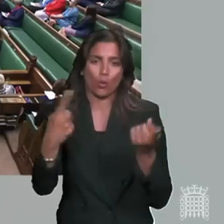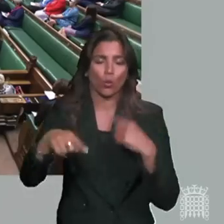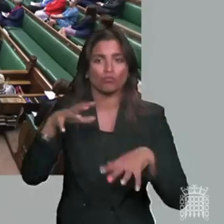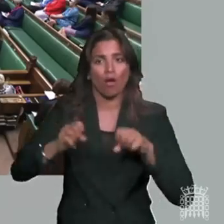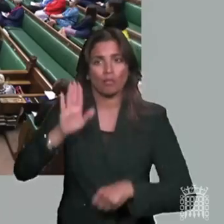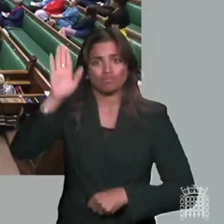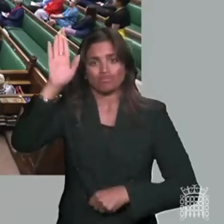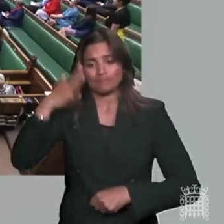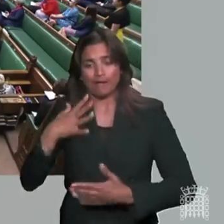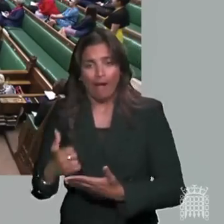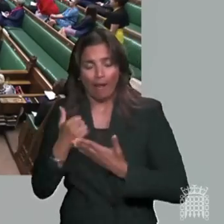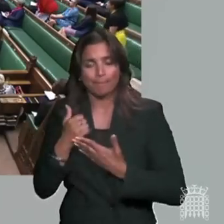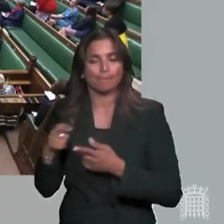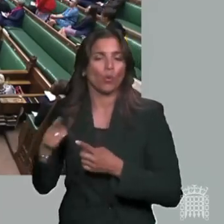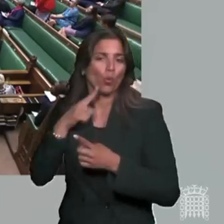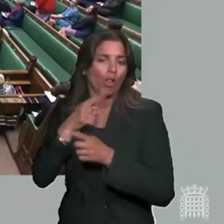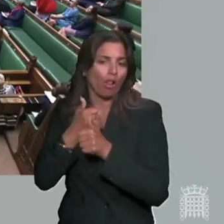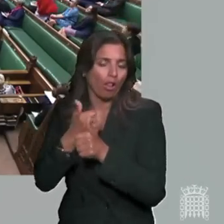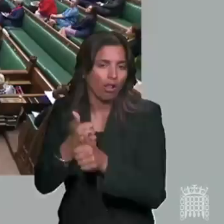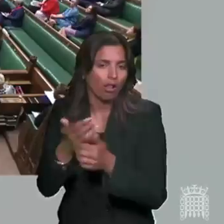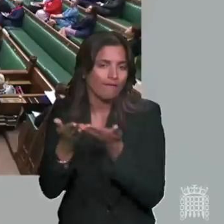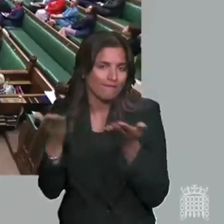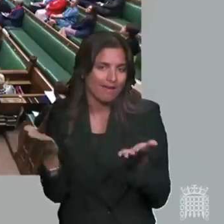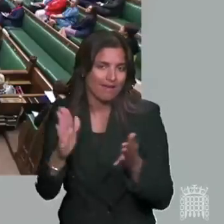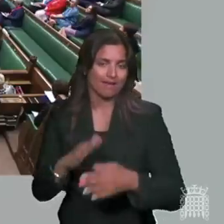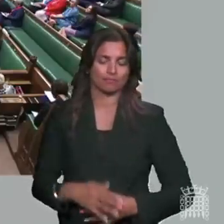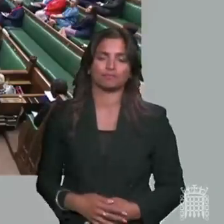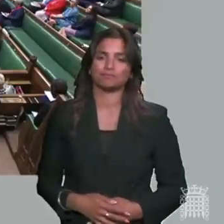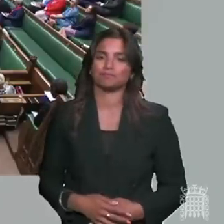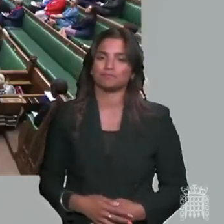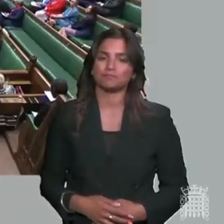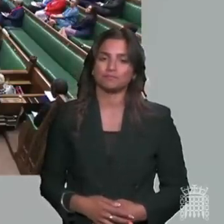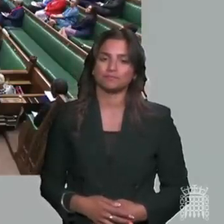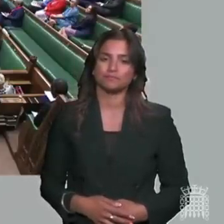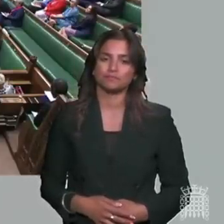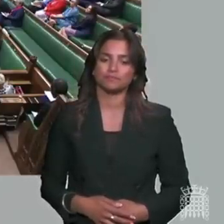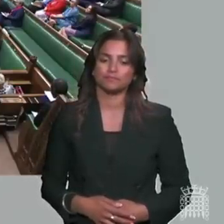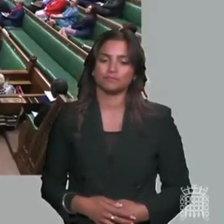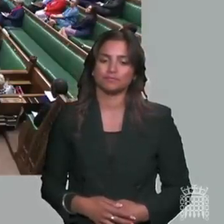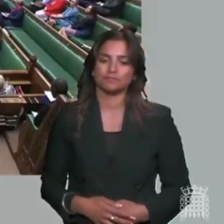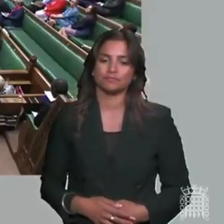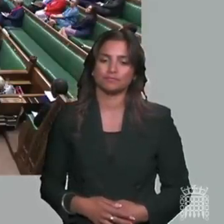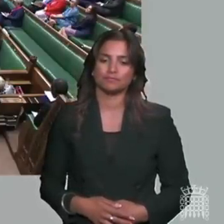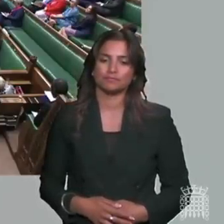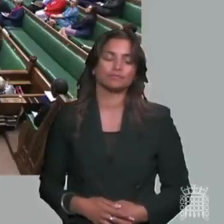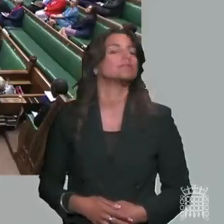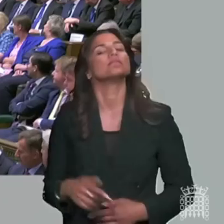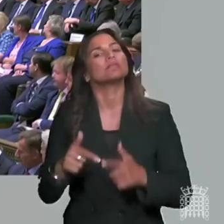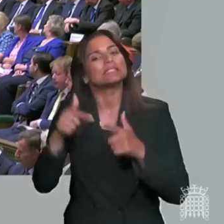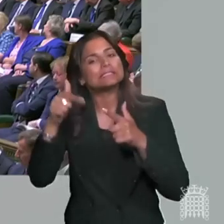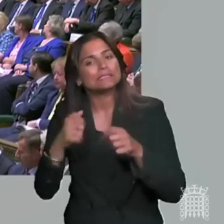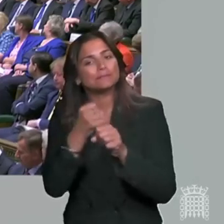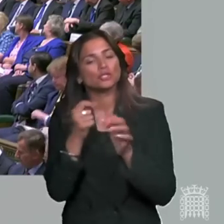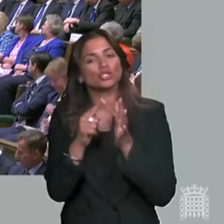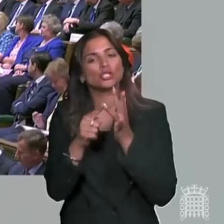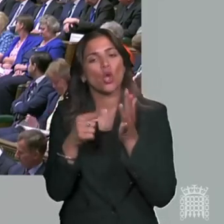need. Dr. Keir Starmer. Mr. Speaker, I was pleased to deliver my report into the opportunities provided by deep geothermal last week, and I'm looking